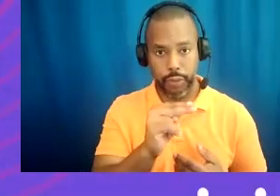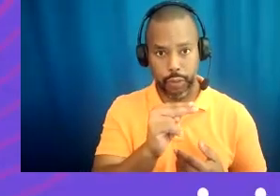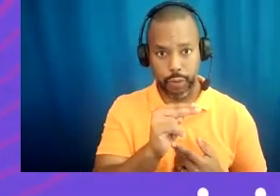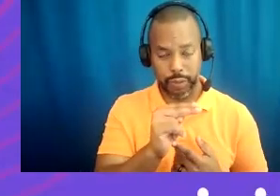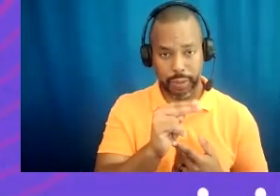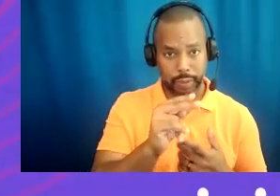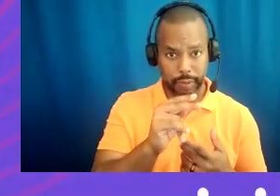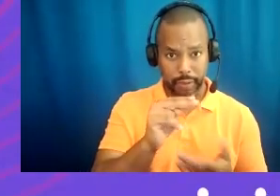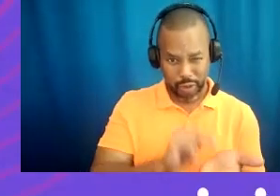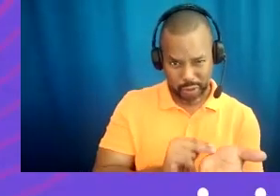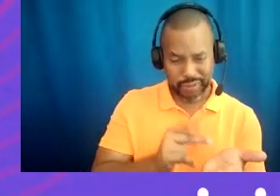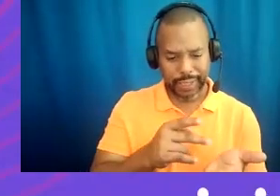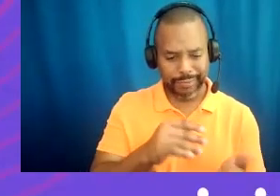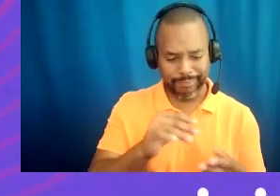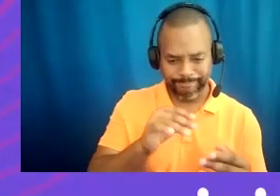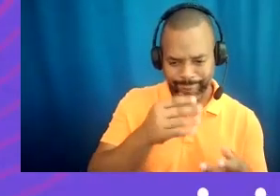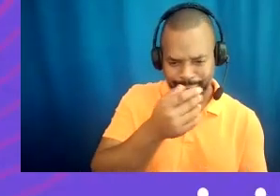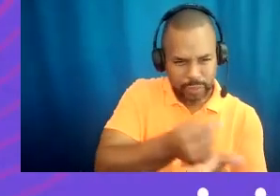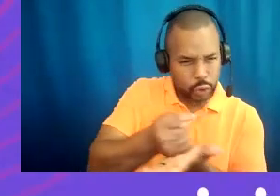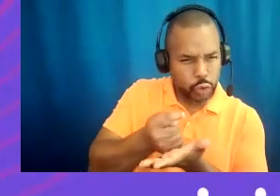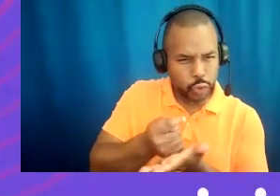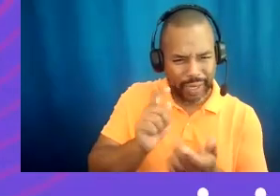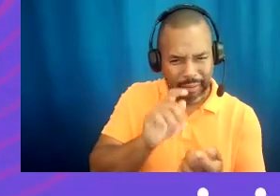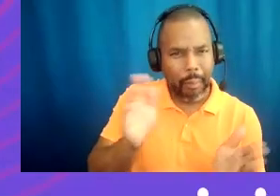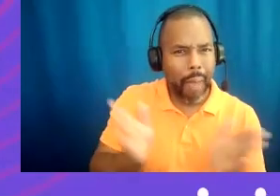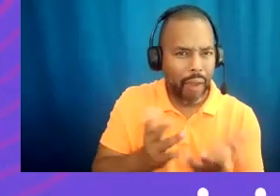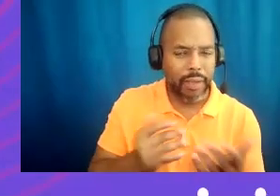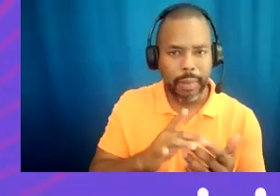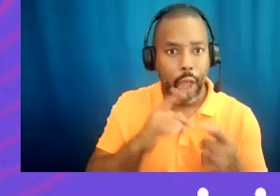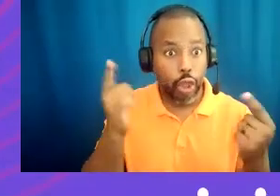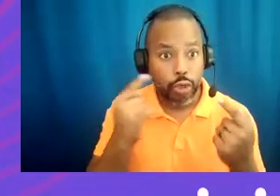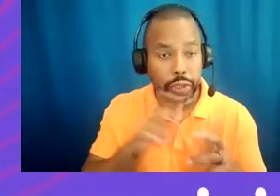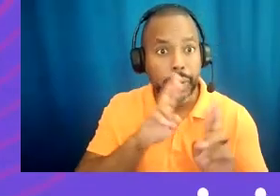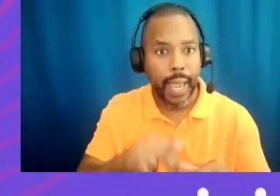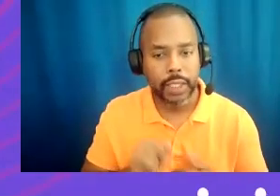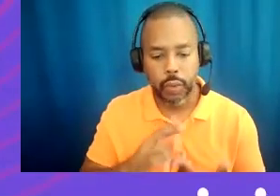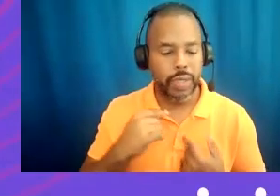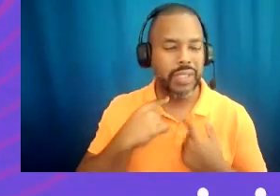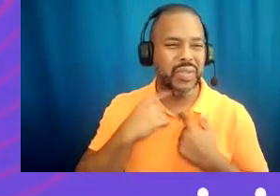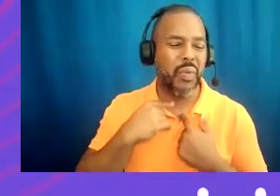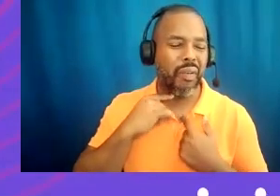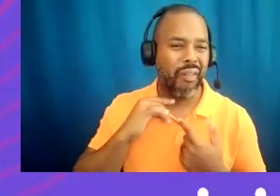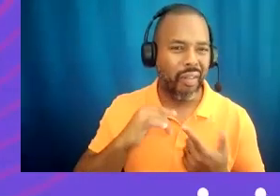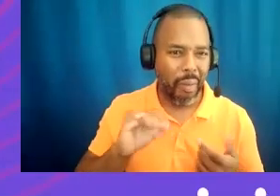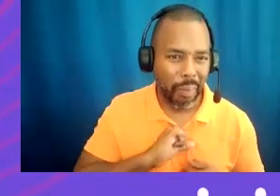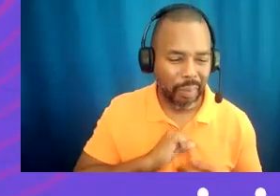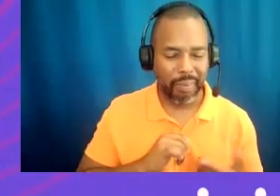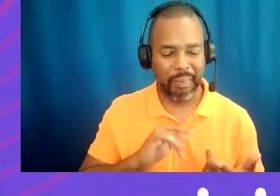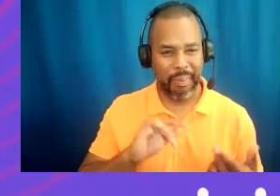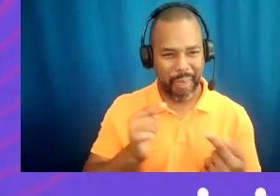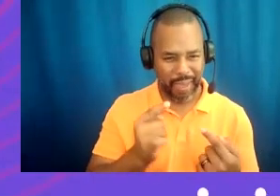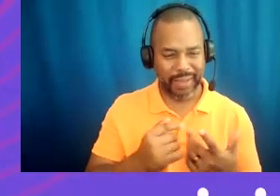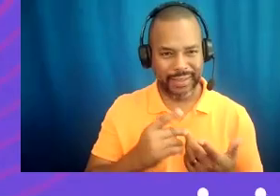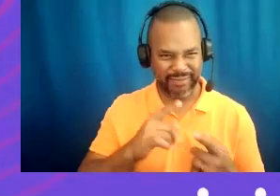minor symptom or minor conditions such as allergic reactions, your sore throats, your sinus issues. They can